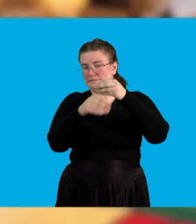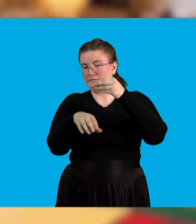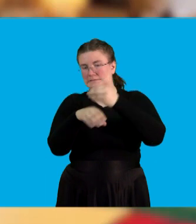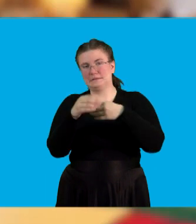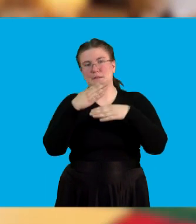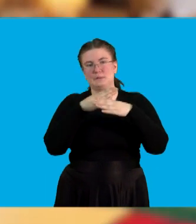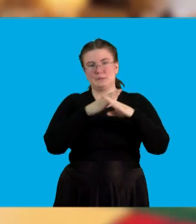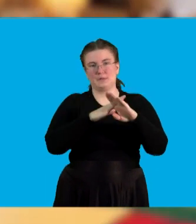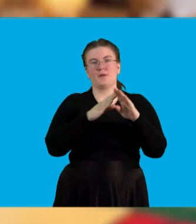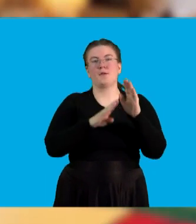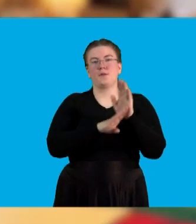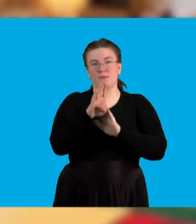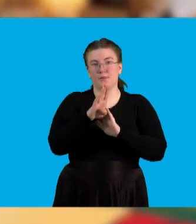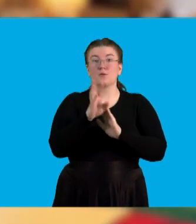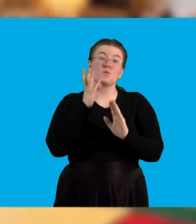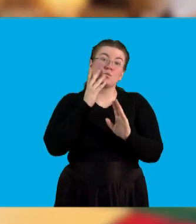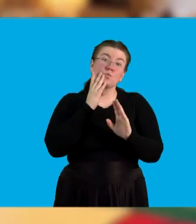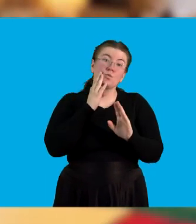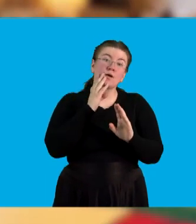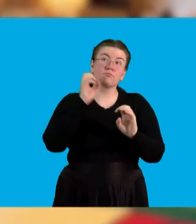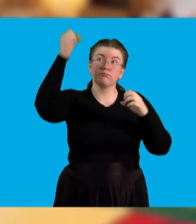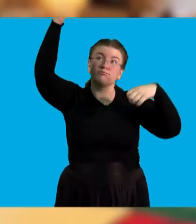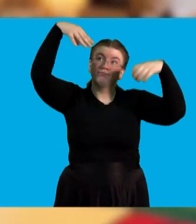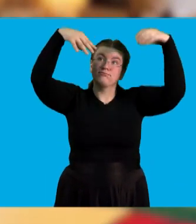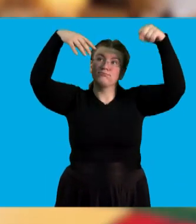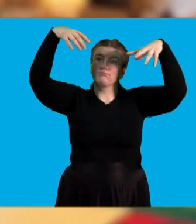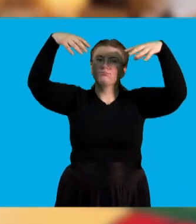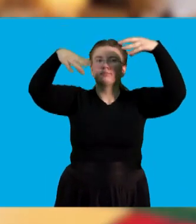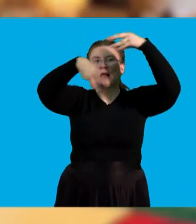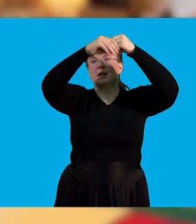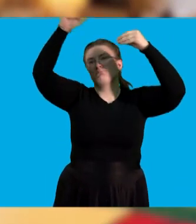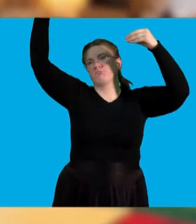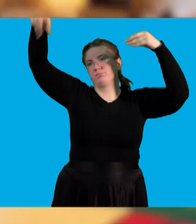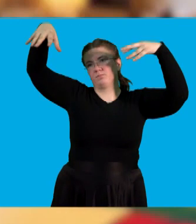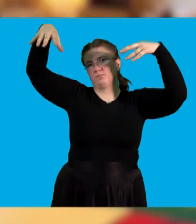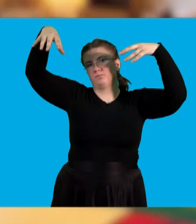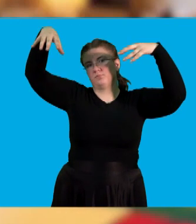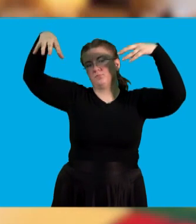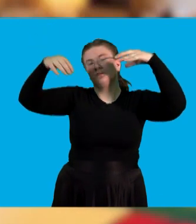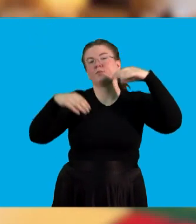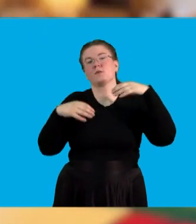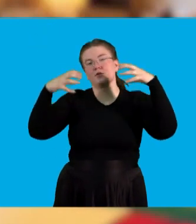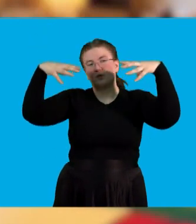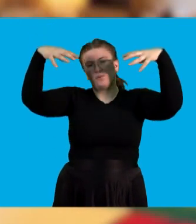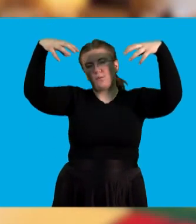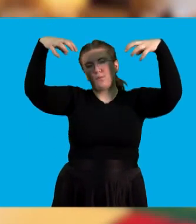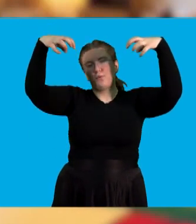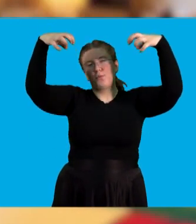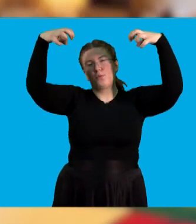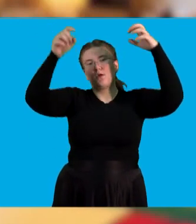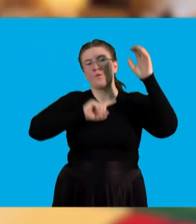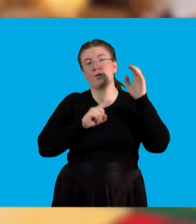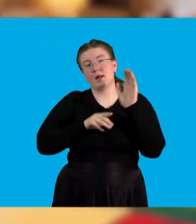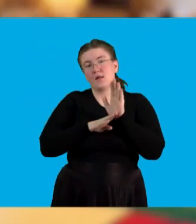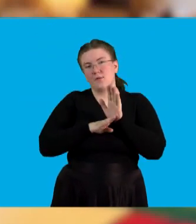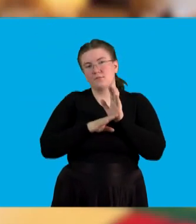because the resistance is increasing. The adding more bulbs, increasing the resistance, and therefore the brightness is going to be